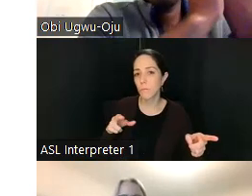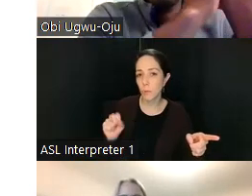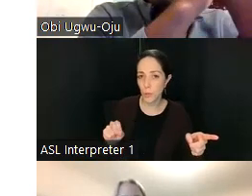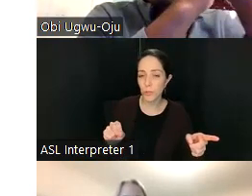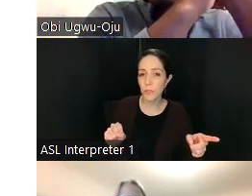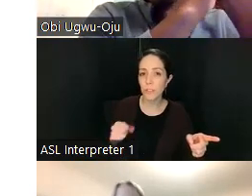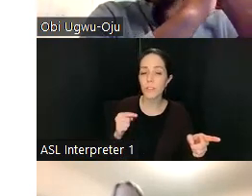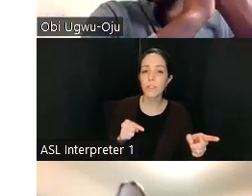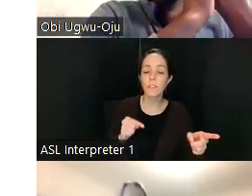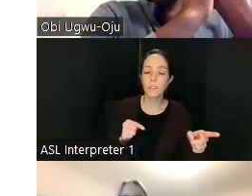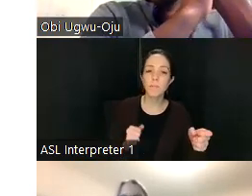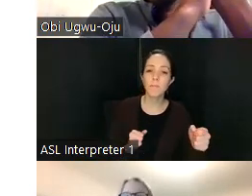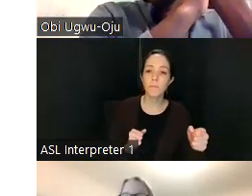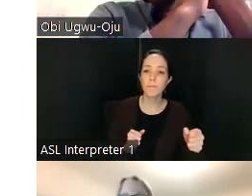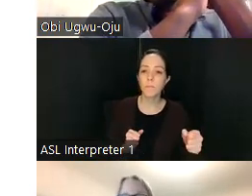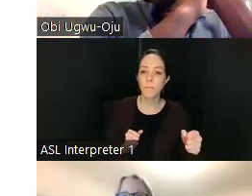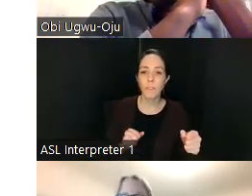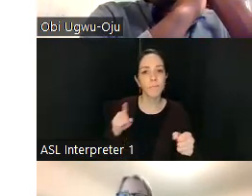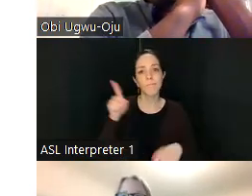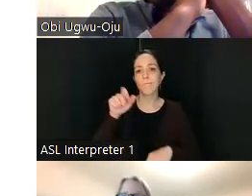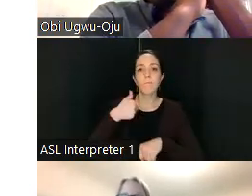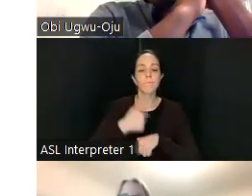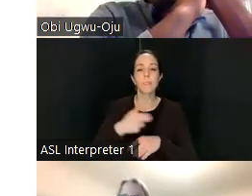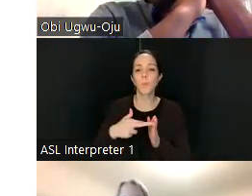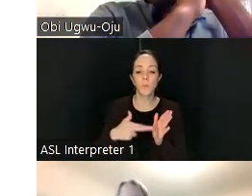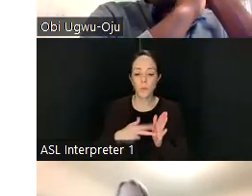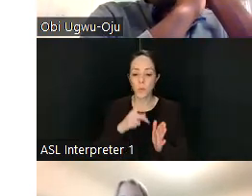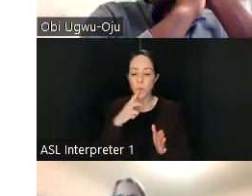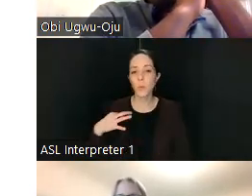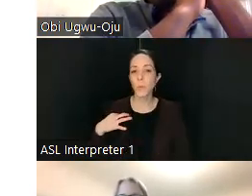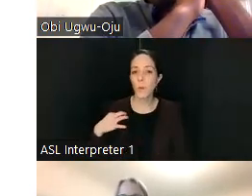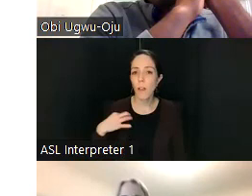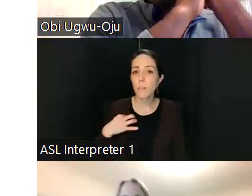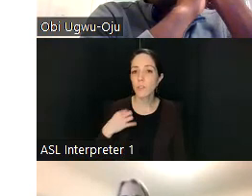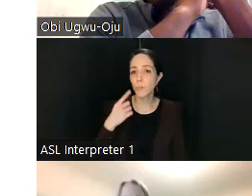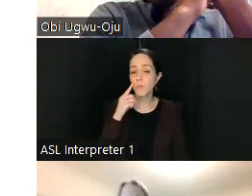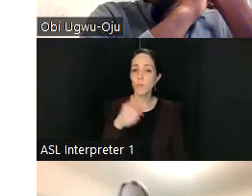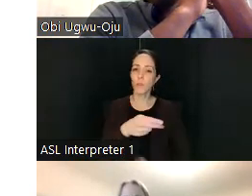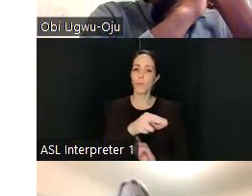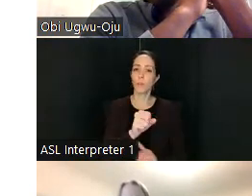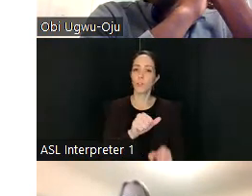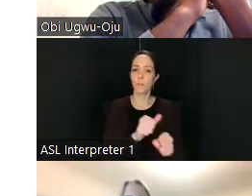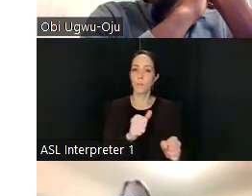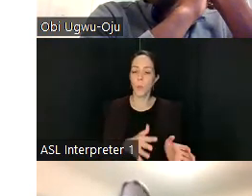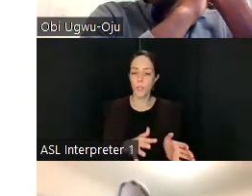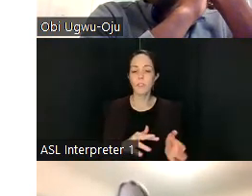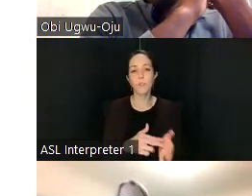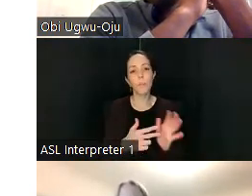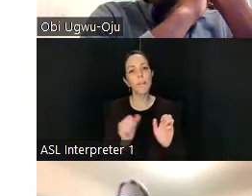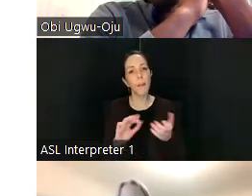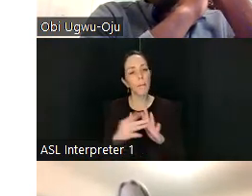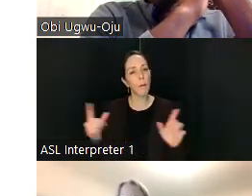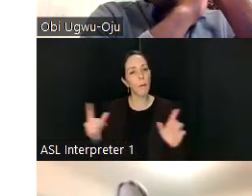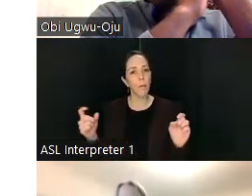subject to. So they set the rules on who's an eligible PERS employee. So there's some things where you start getting into things that are